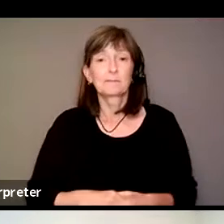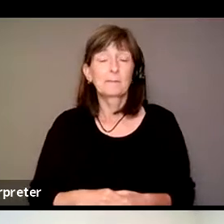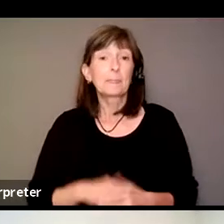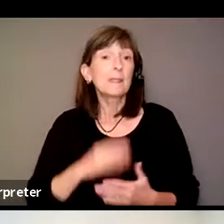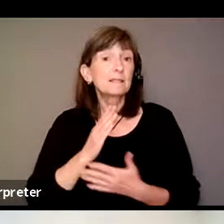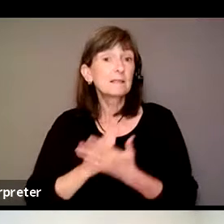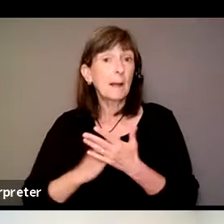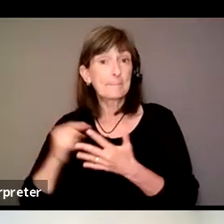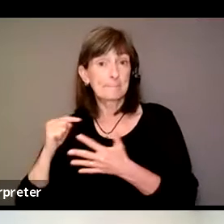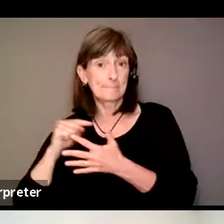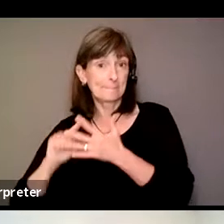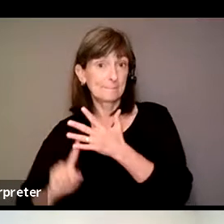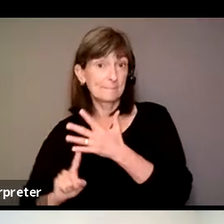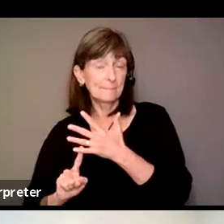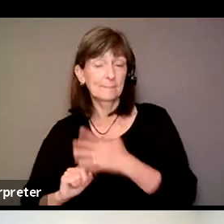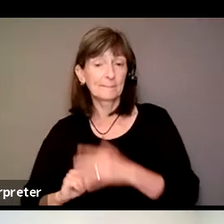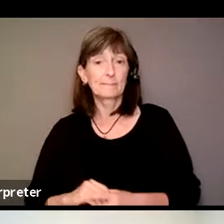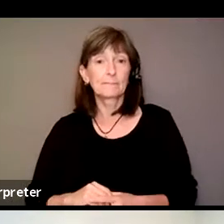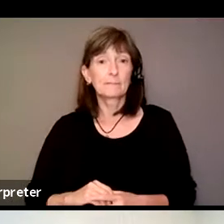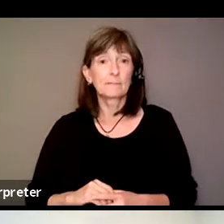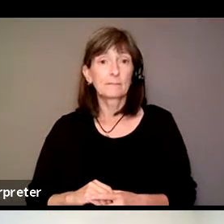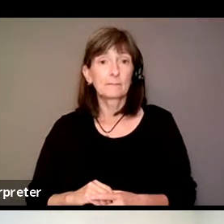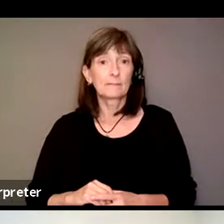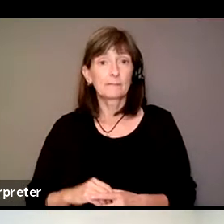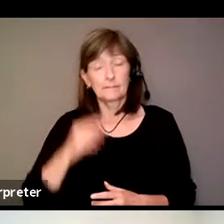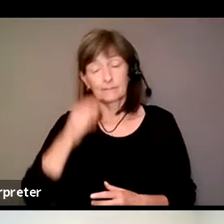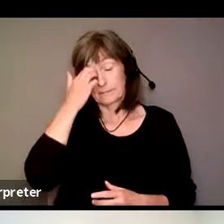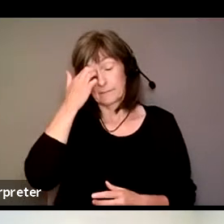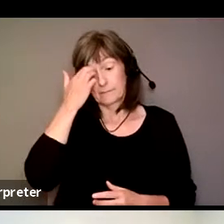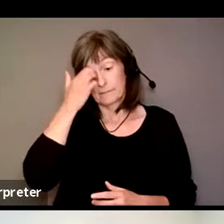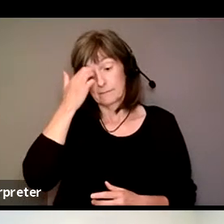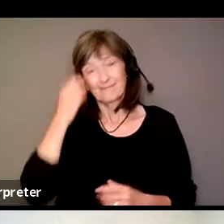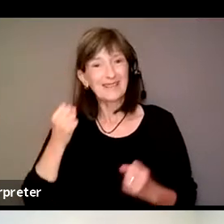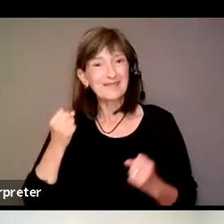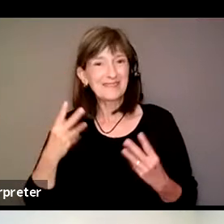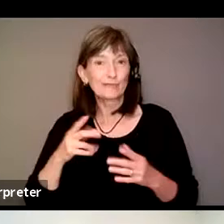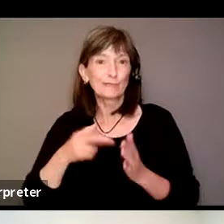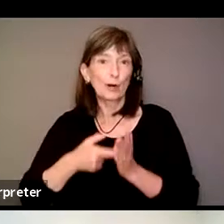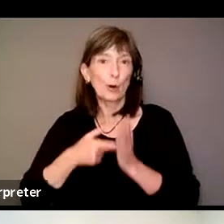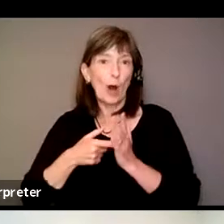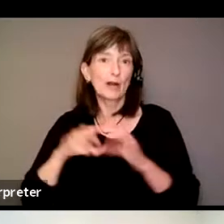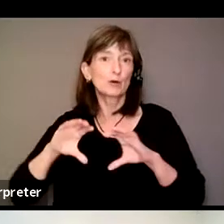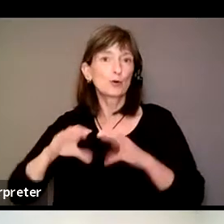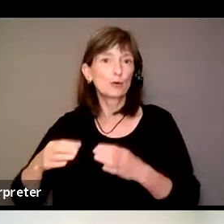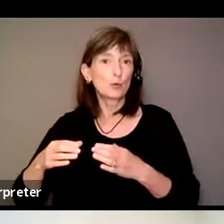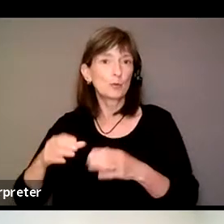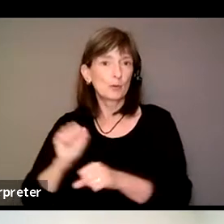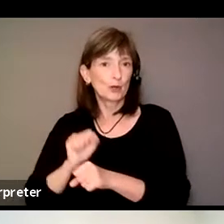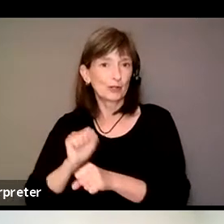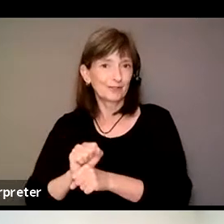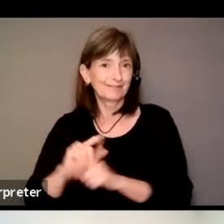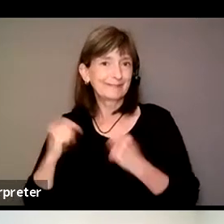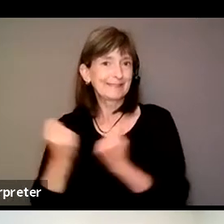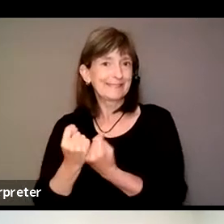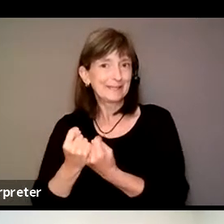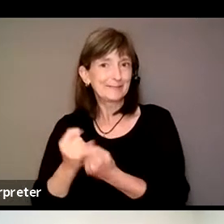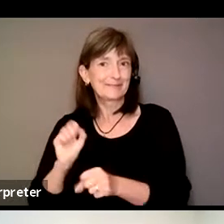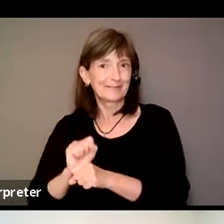that I just mentioned are largely group work. You know, it's a team effort on a lot of these